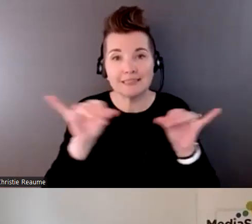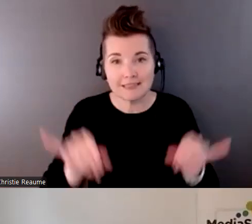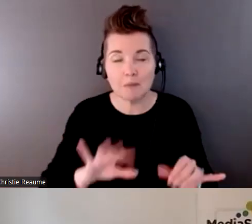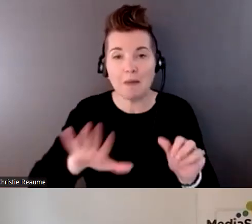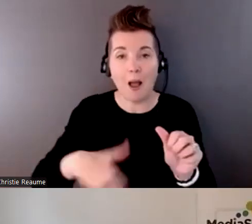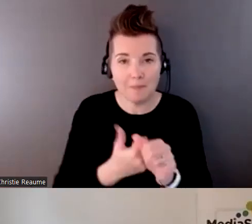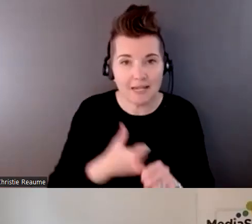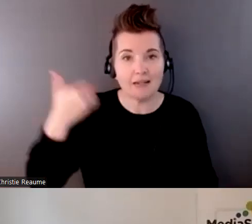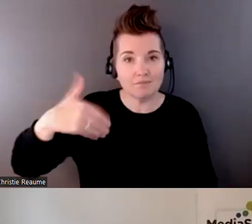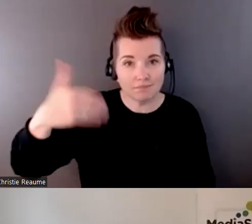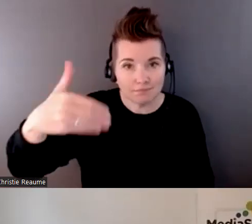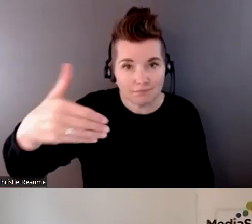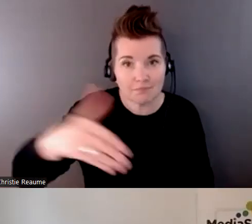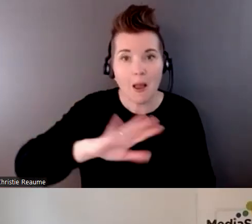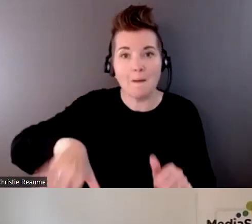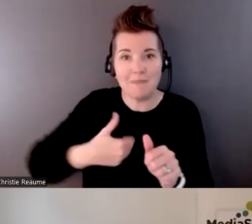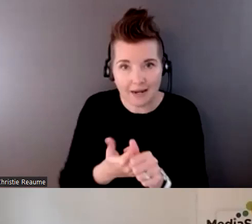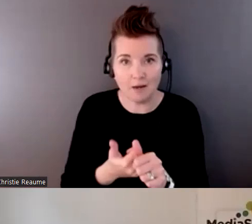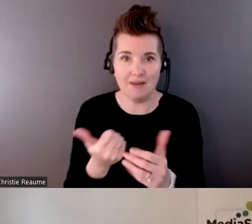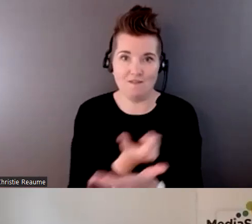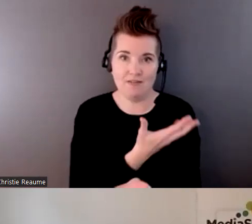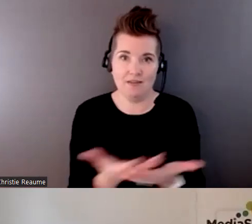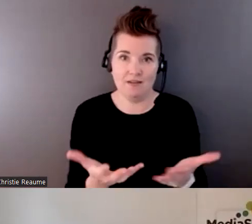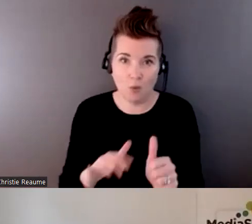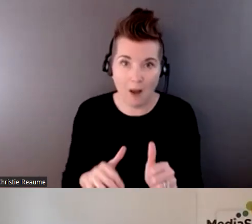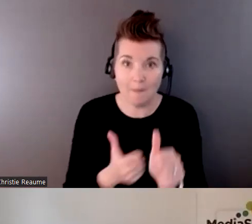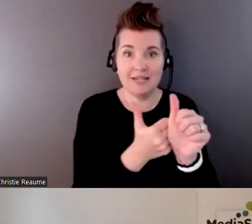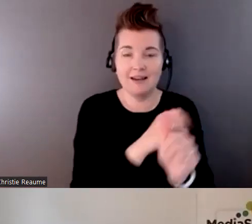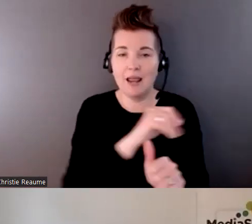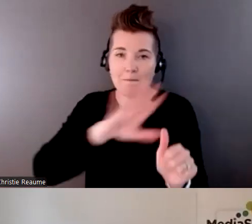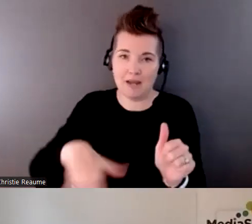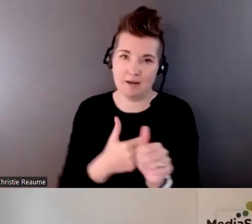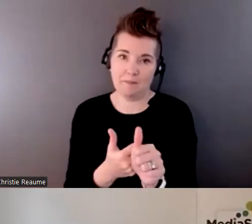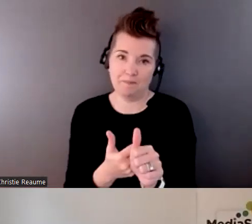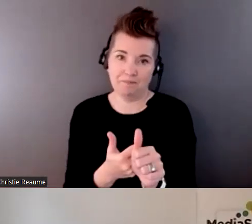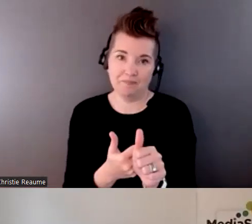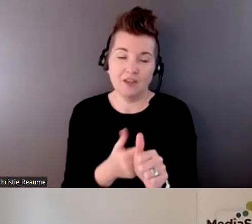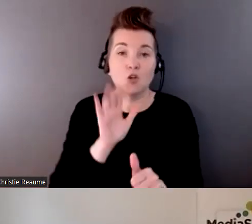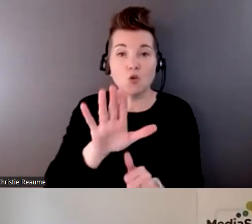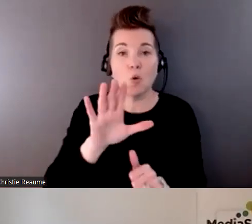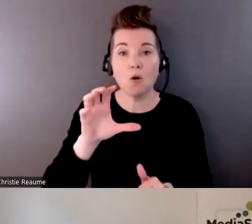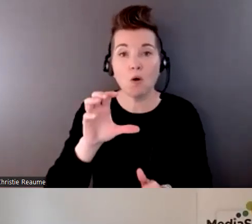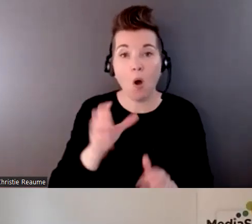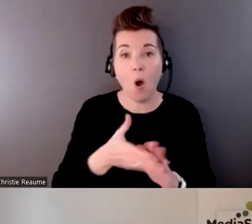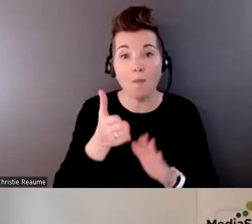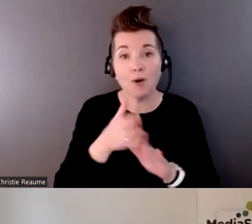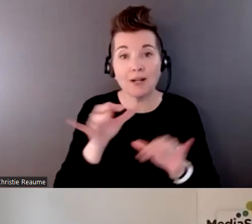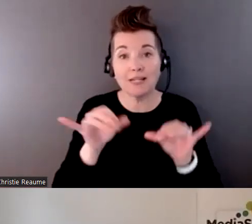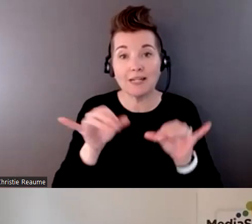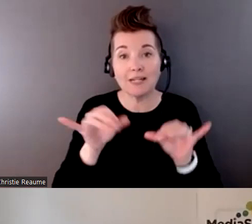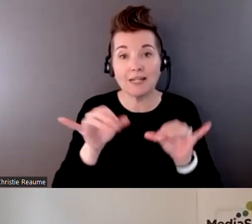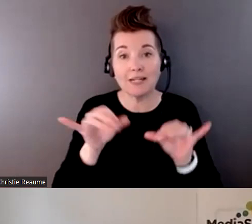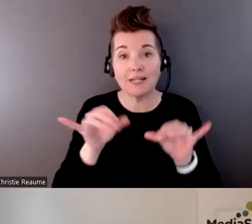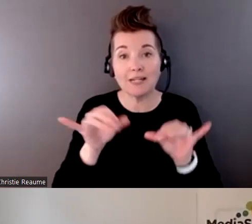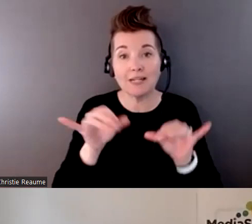up as I mentioned because even if you do get hit with some kind of malware having a backup of your operating system of data you can at least ReStore